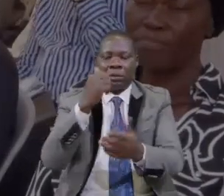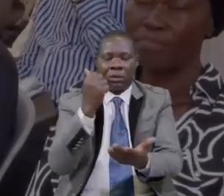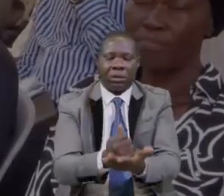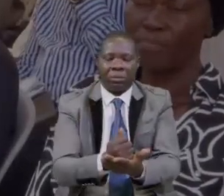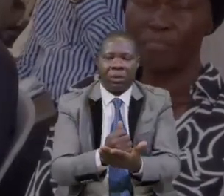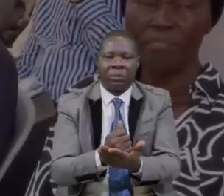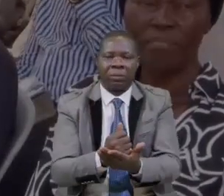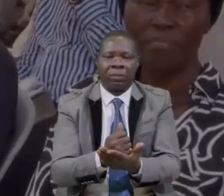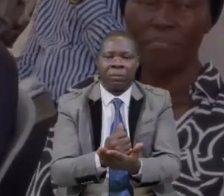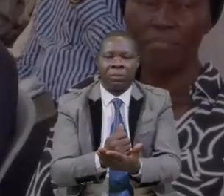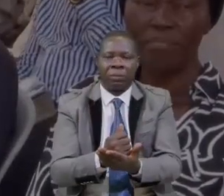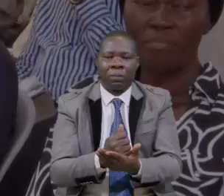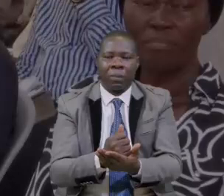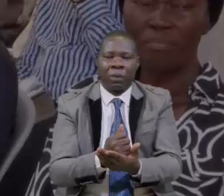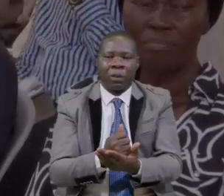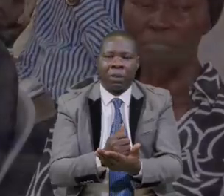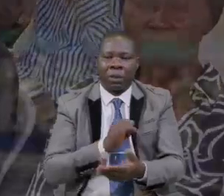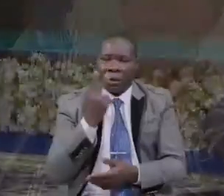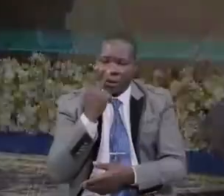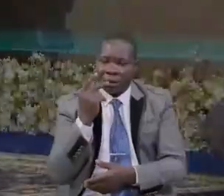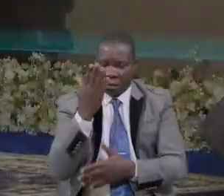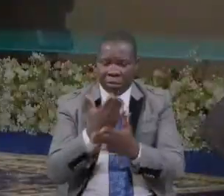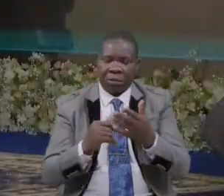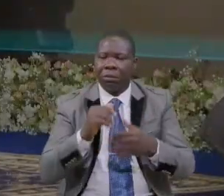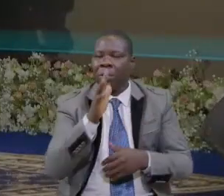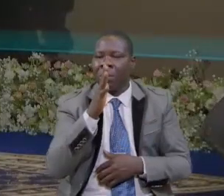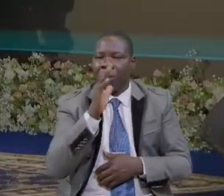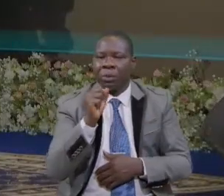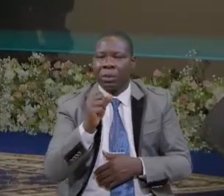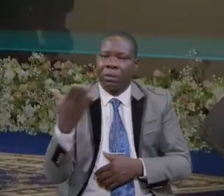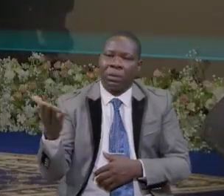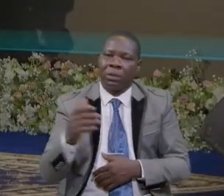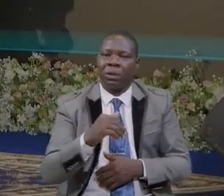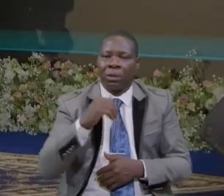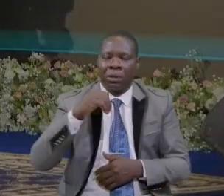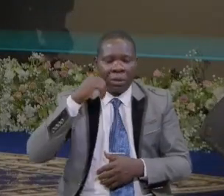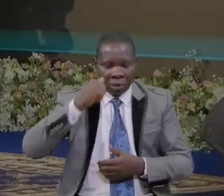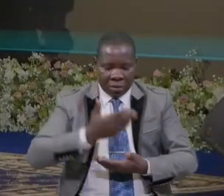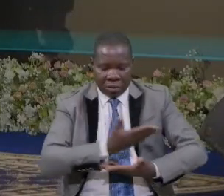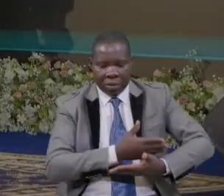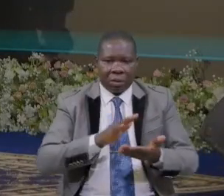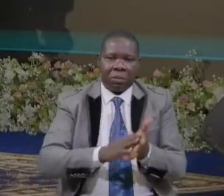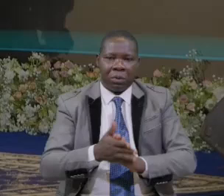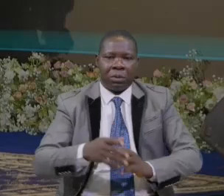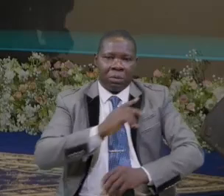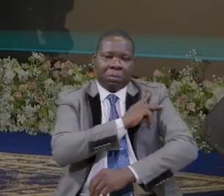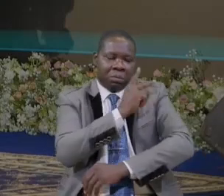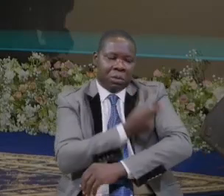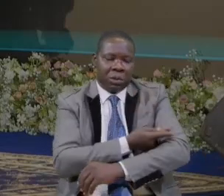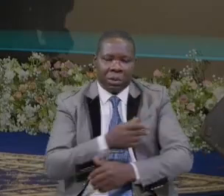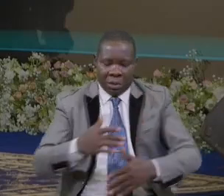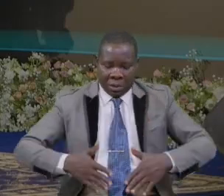Amen. I see some mothers, their daughters get pregnant, they're living in the same house,